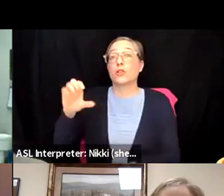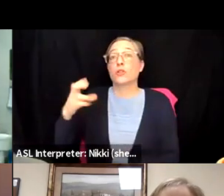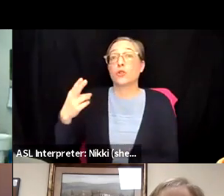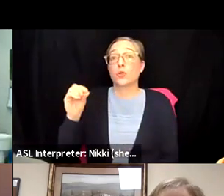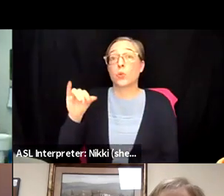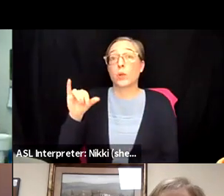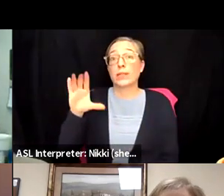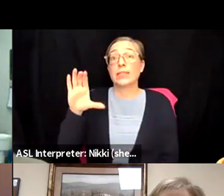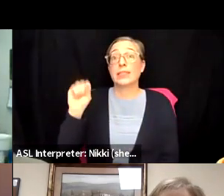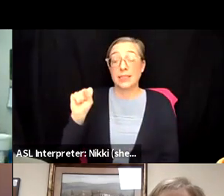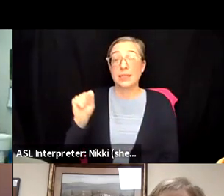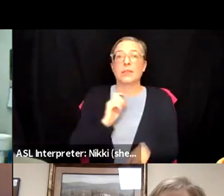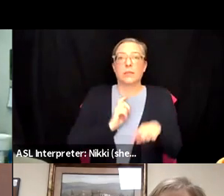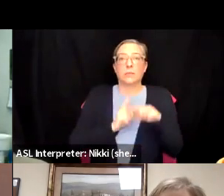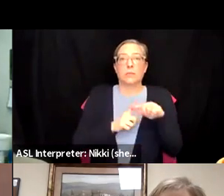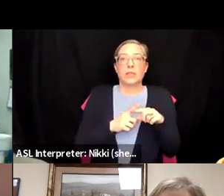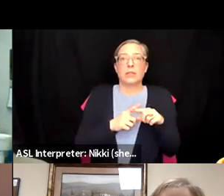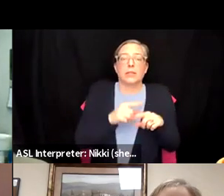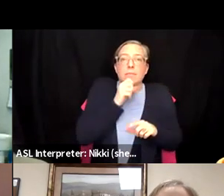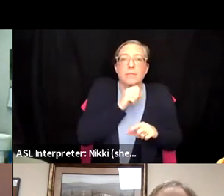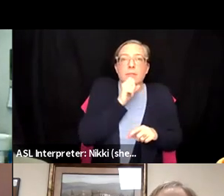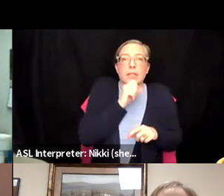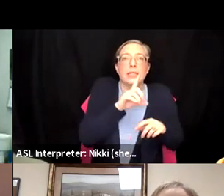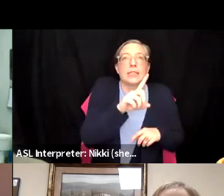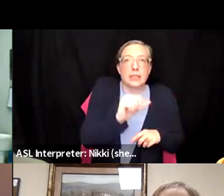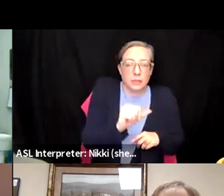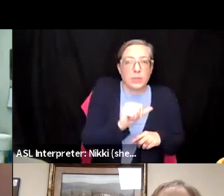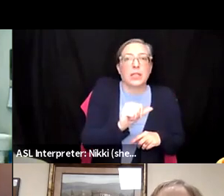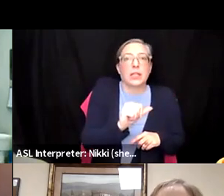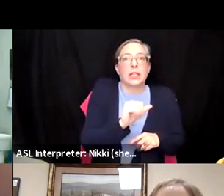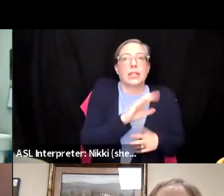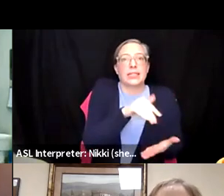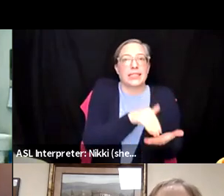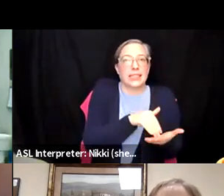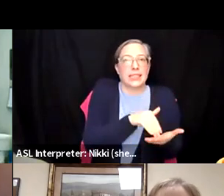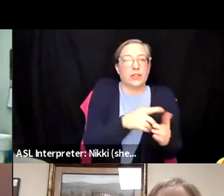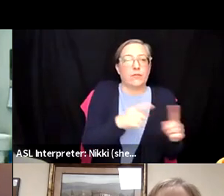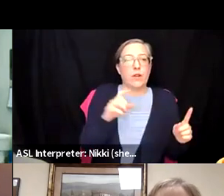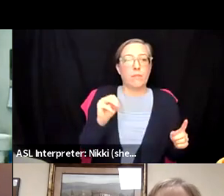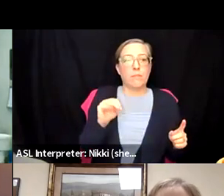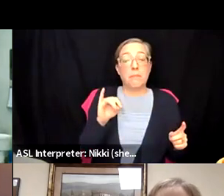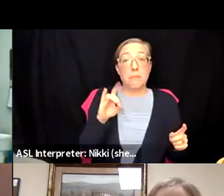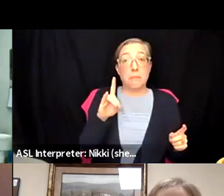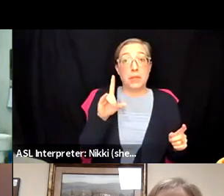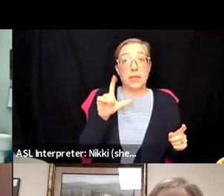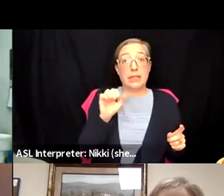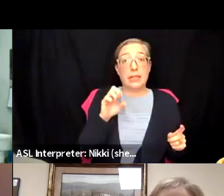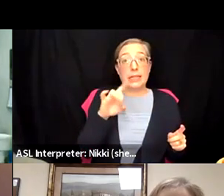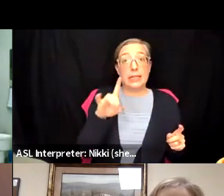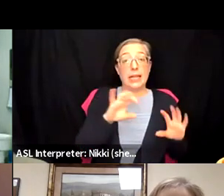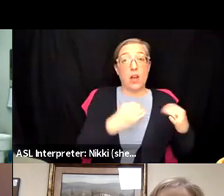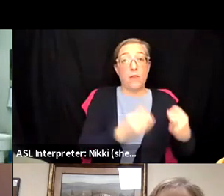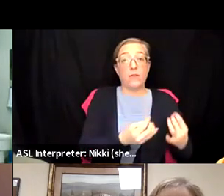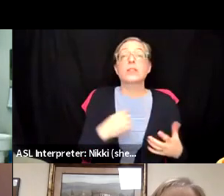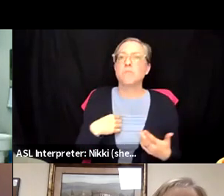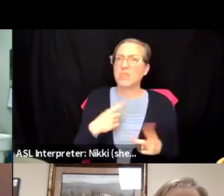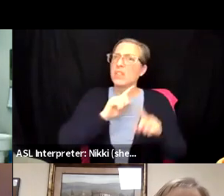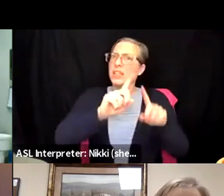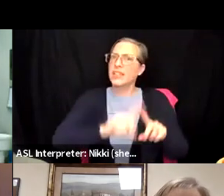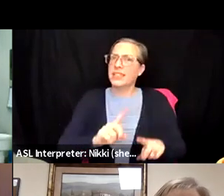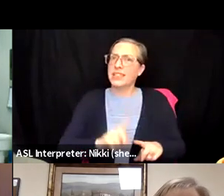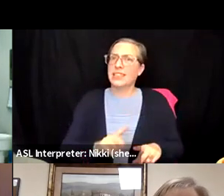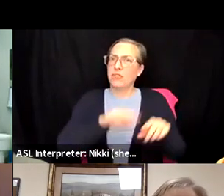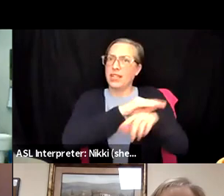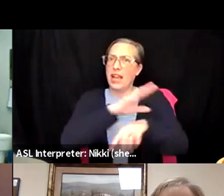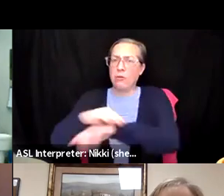Center that operates out of the Midland office. There are options counselors at every area agency on